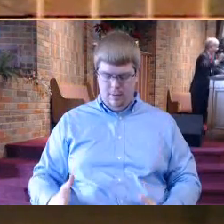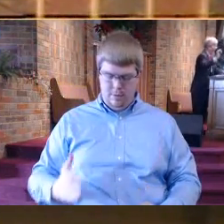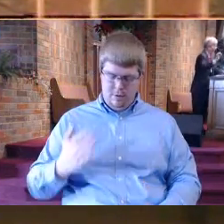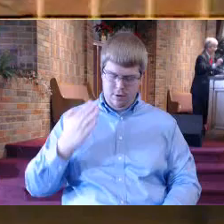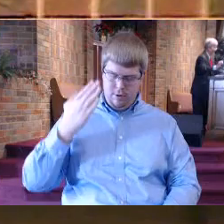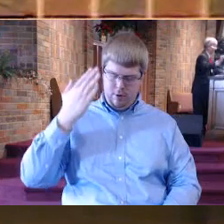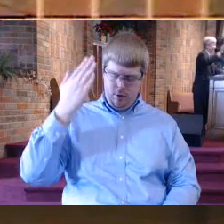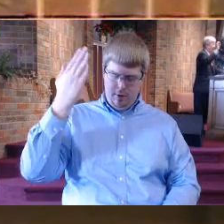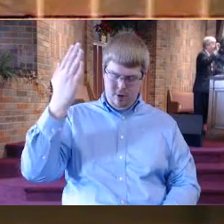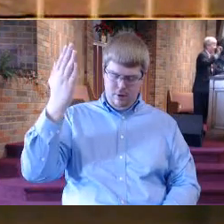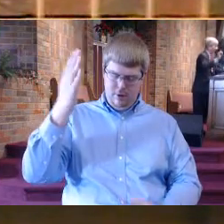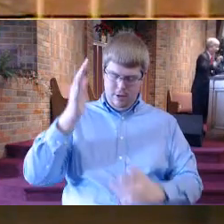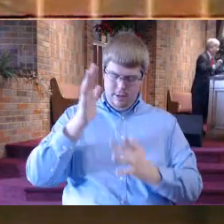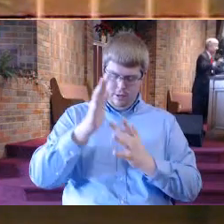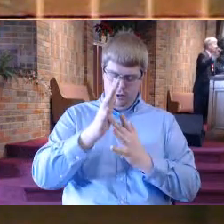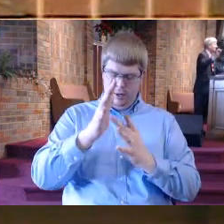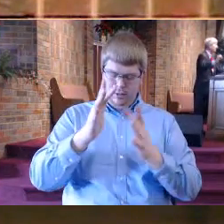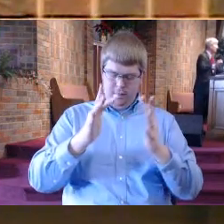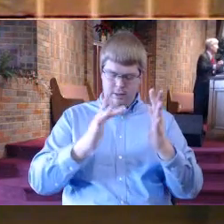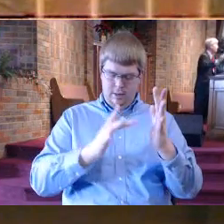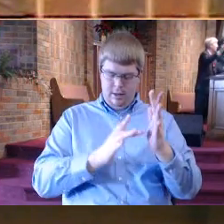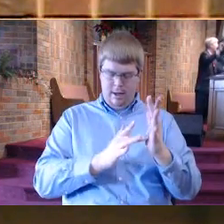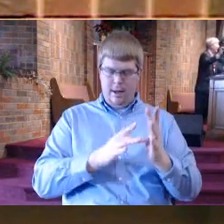Of my Redeemer,